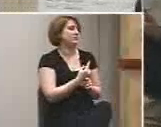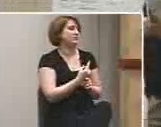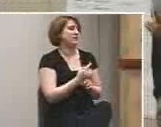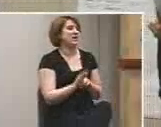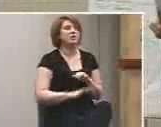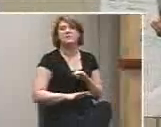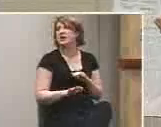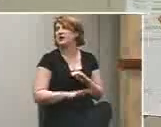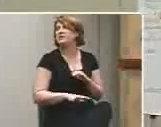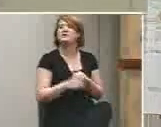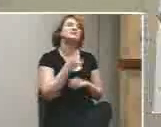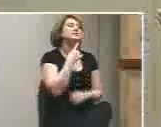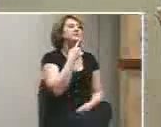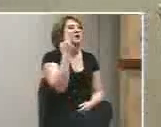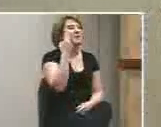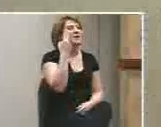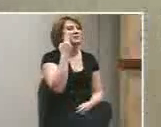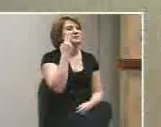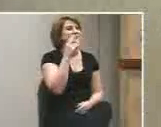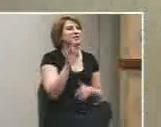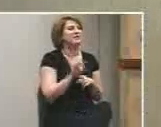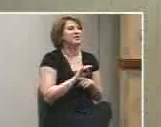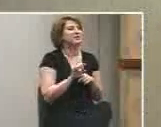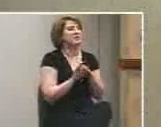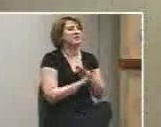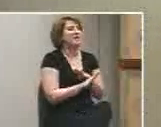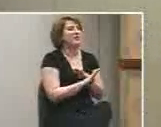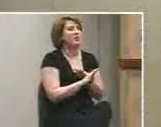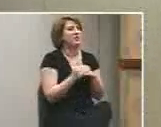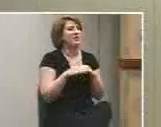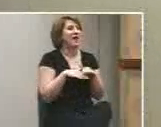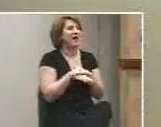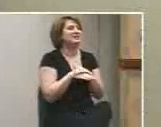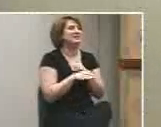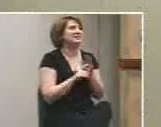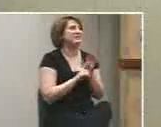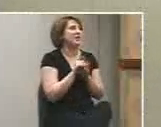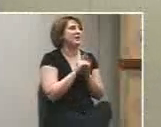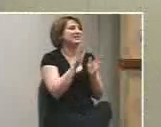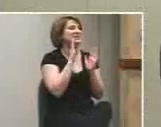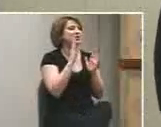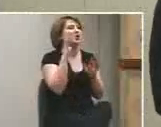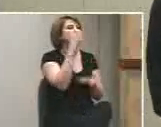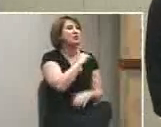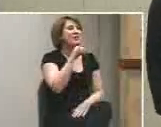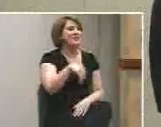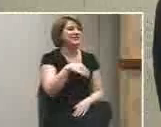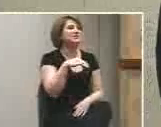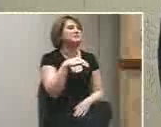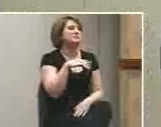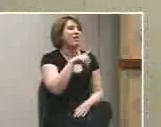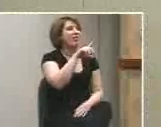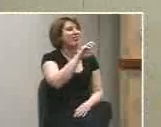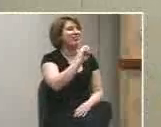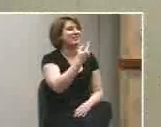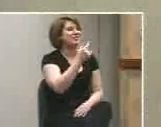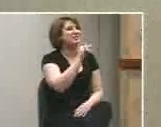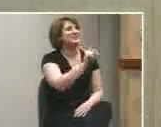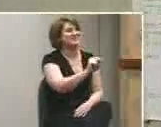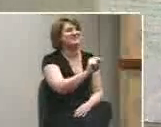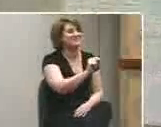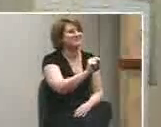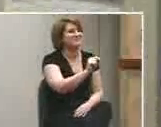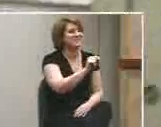Bottom here, the hypothesis that the function of Allison's behavior is to access adult attention. Assume that that is legit. That's really what it